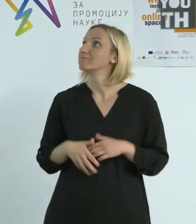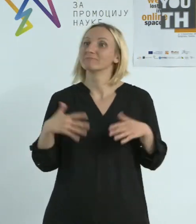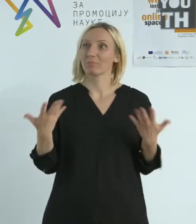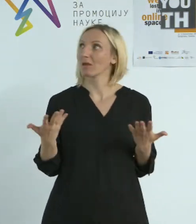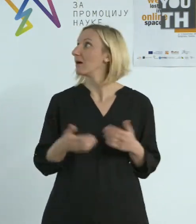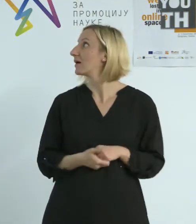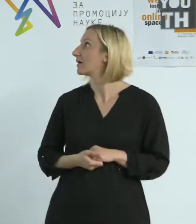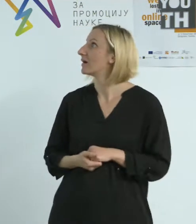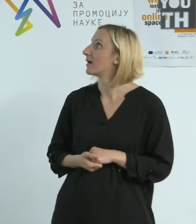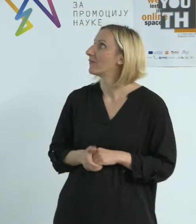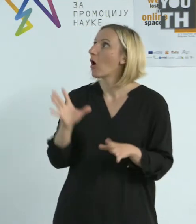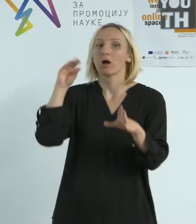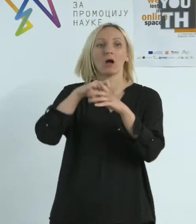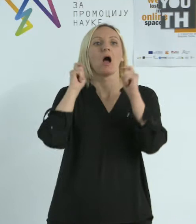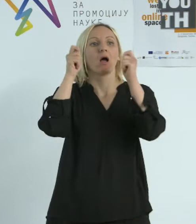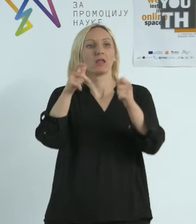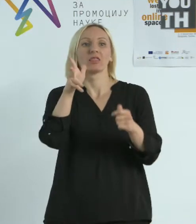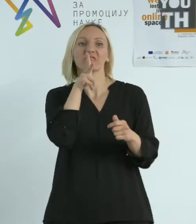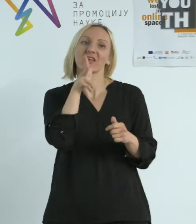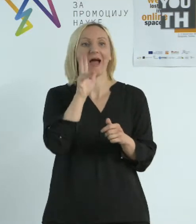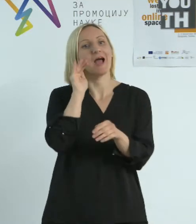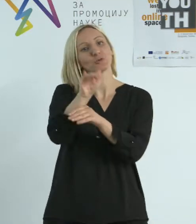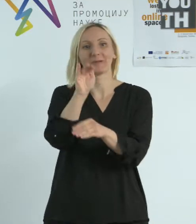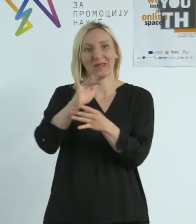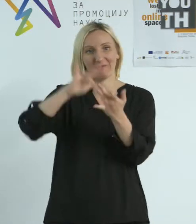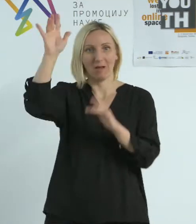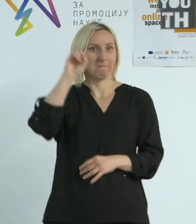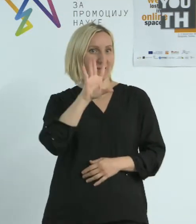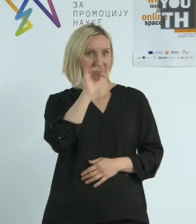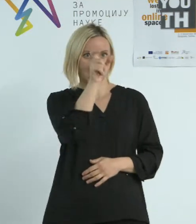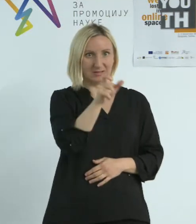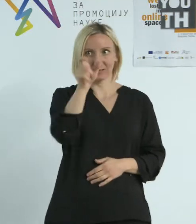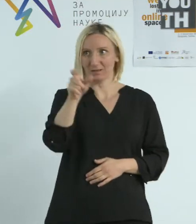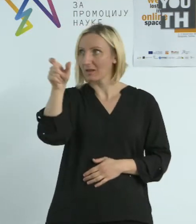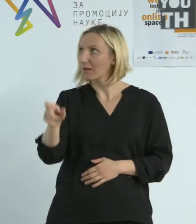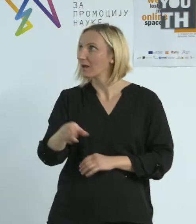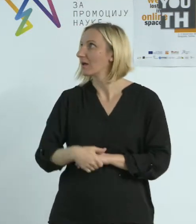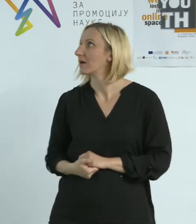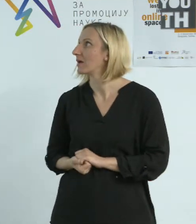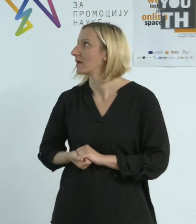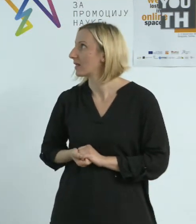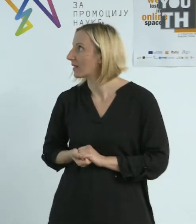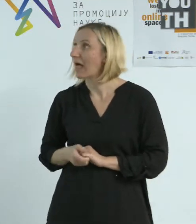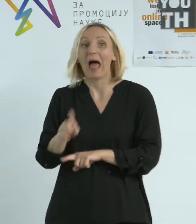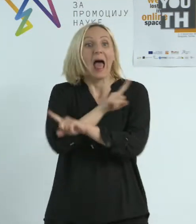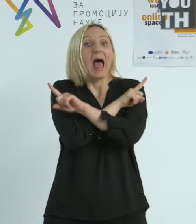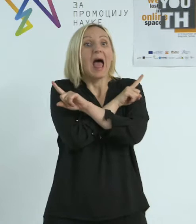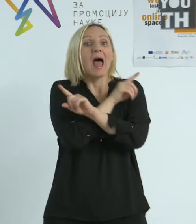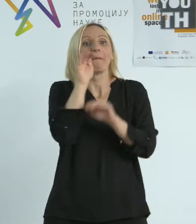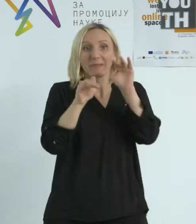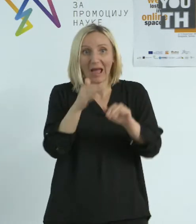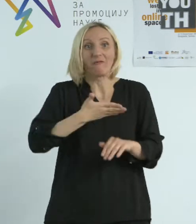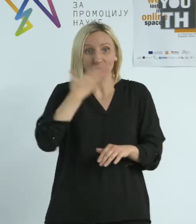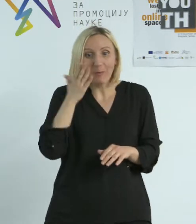Well, participants that apply the course, 15. Well, it's okay, it's a good course. But after we have participants that never entered the